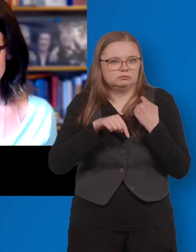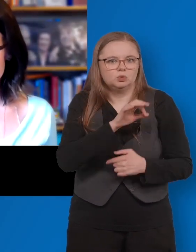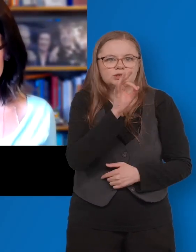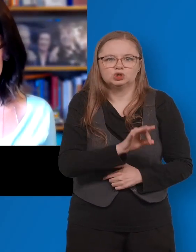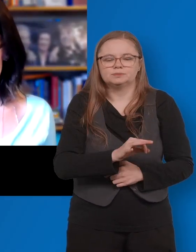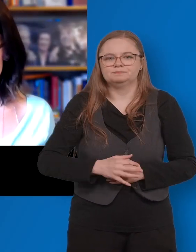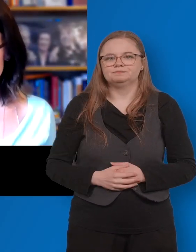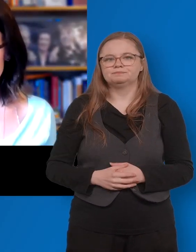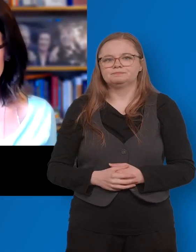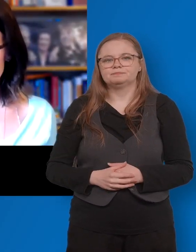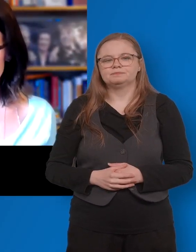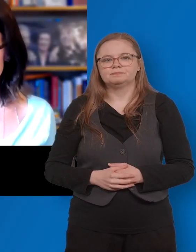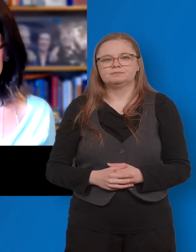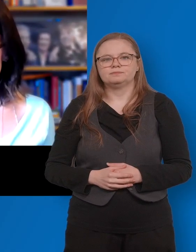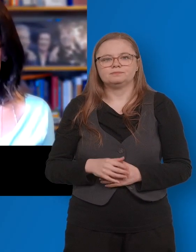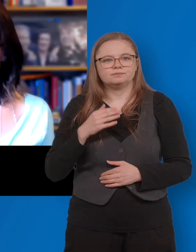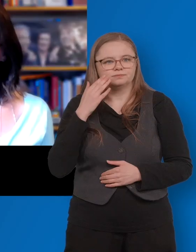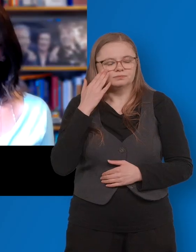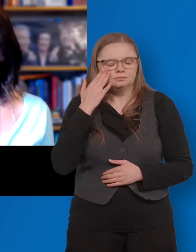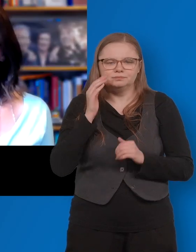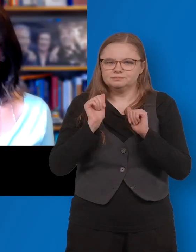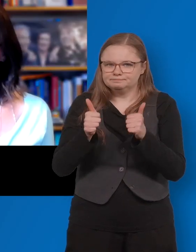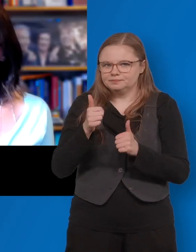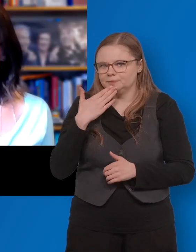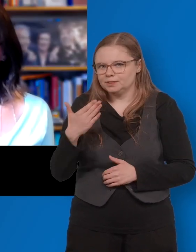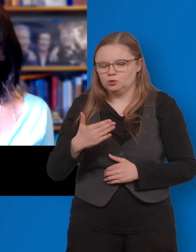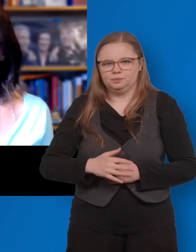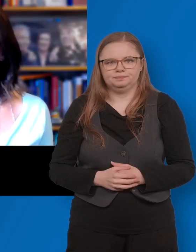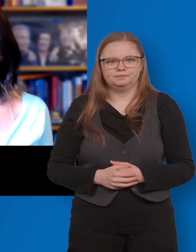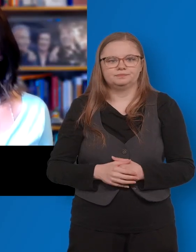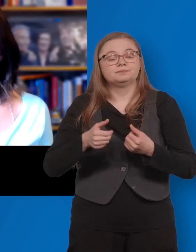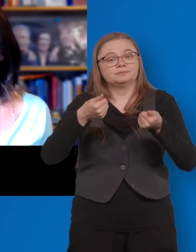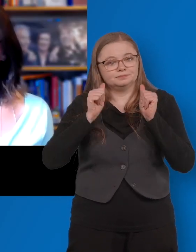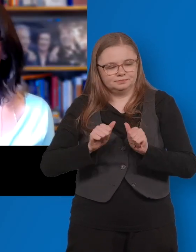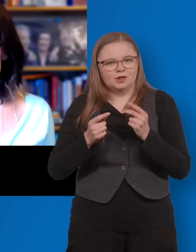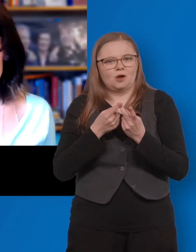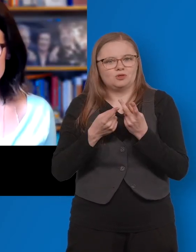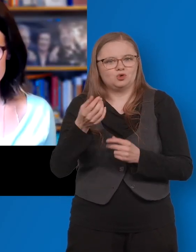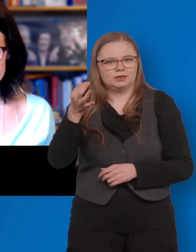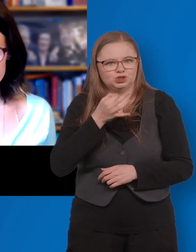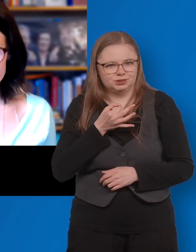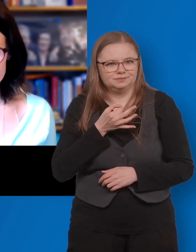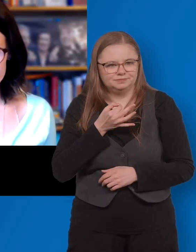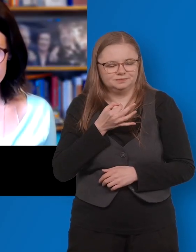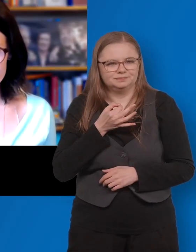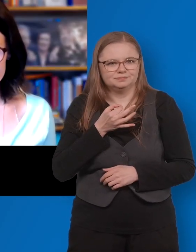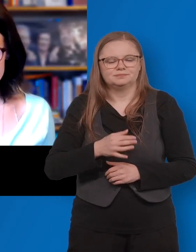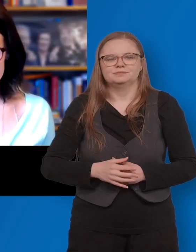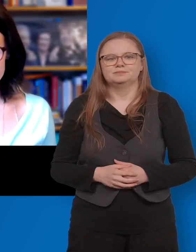Very much. Another question, aside from commending you on your clear and